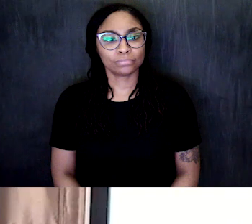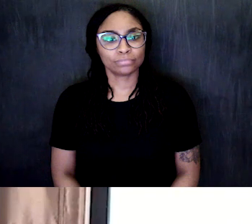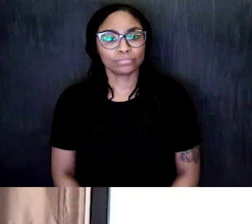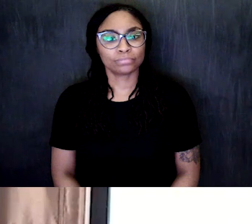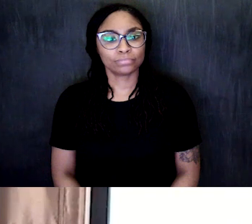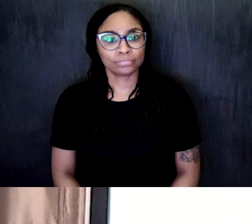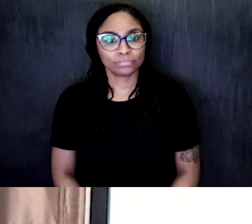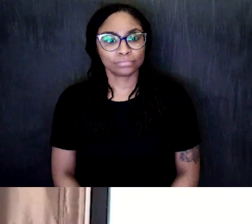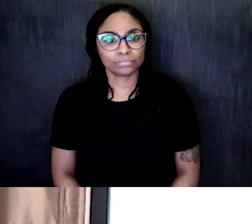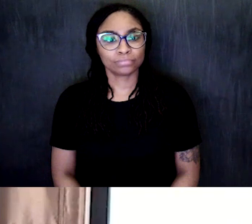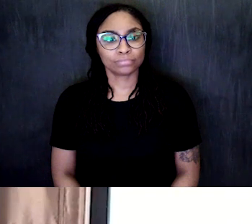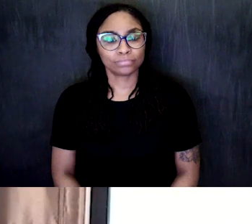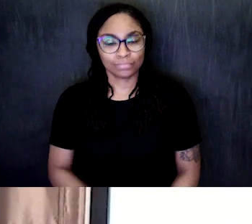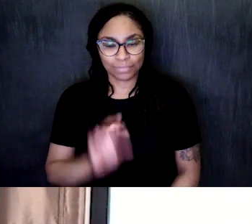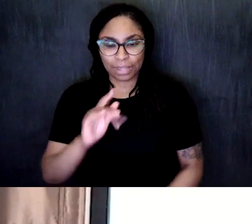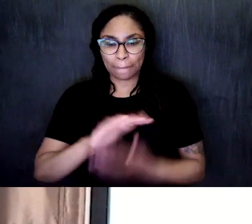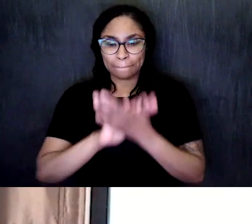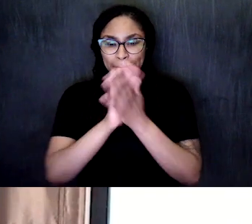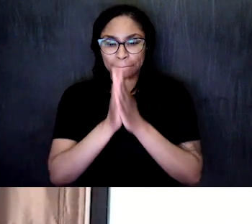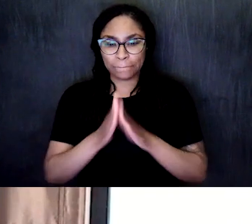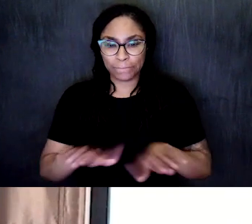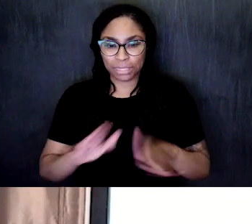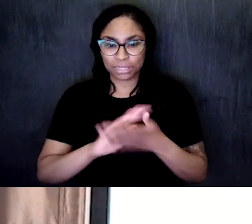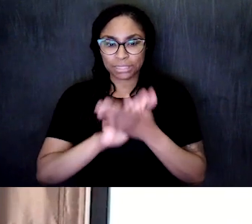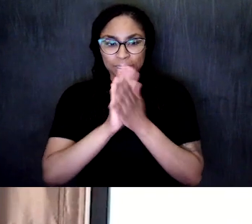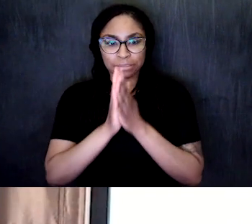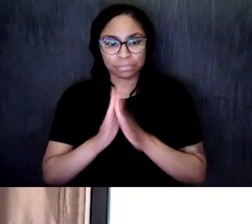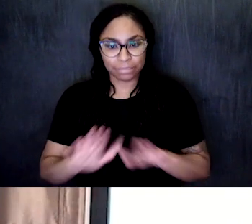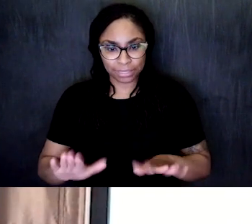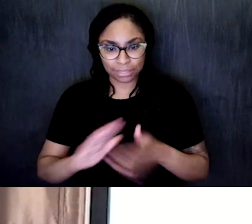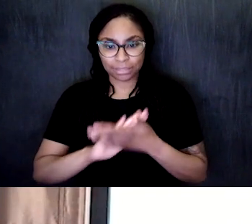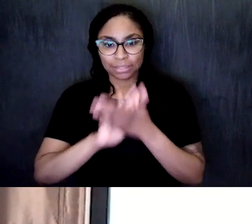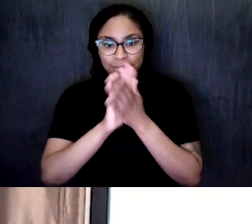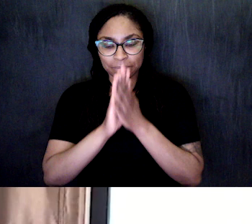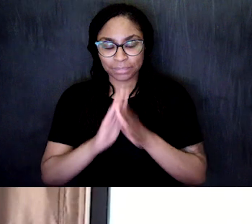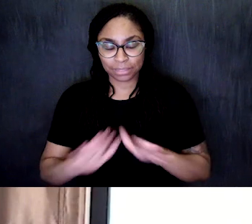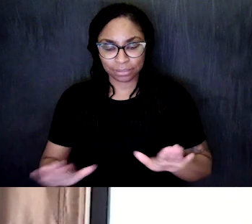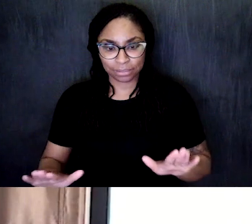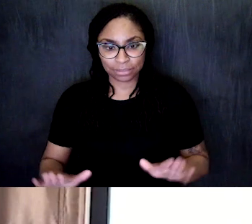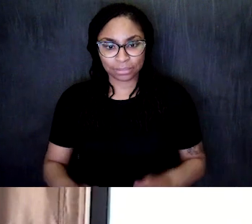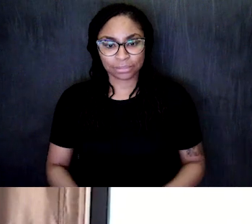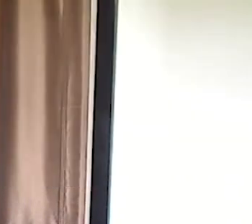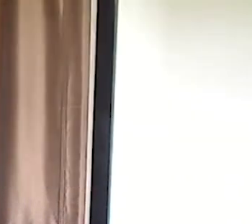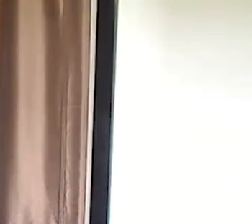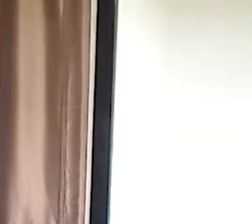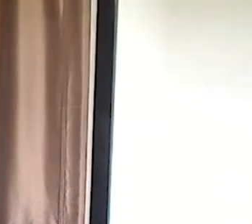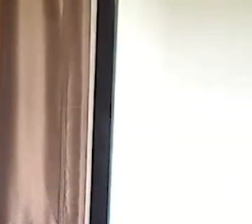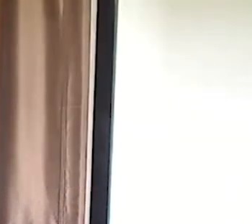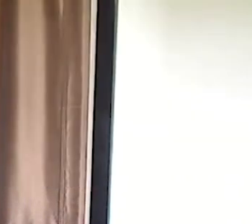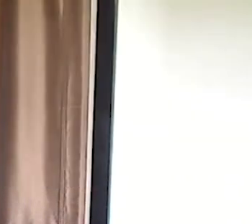Hari Om Shanti, Shanti, Shanti is peace, peace, peace.